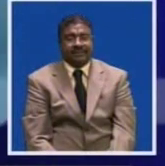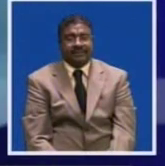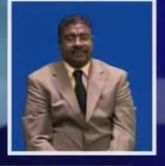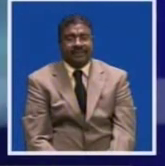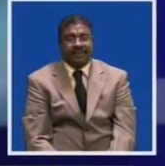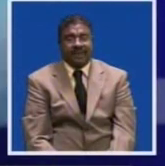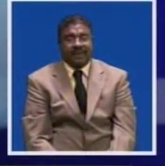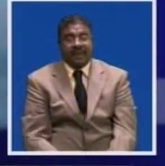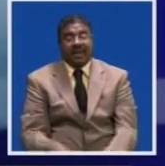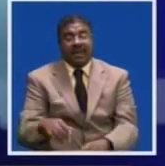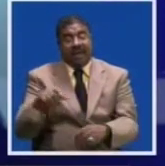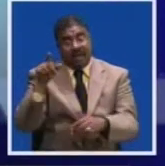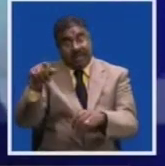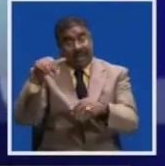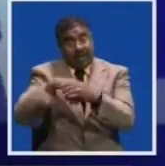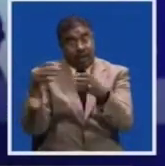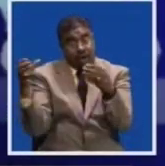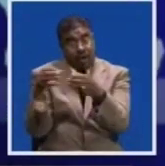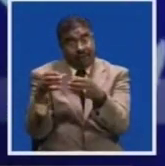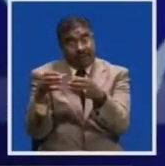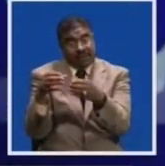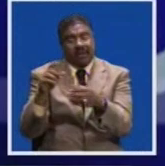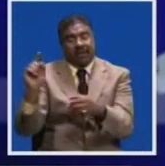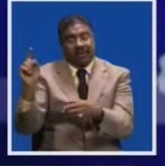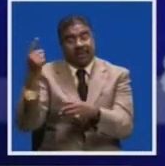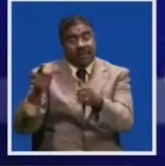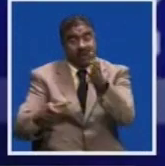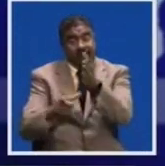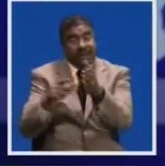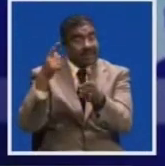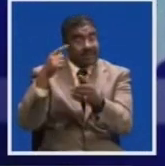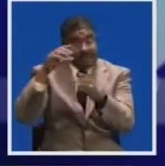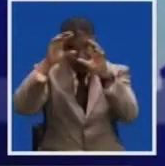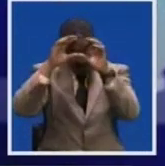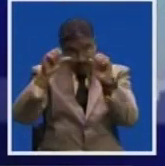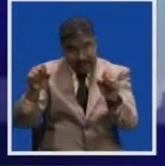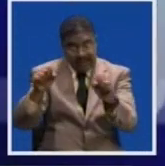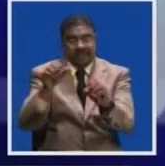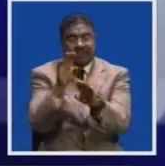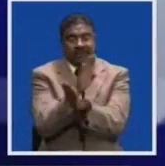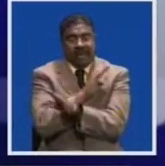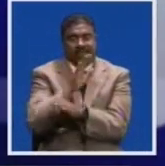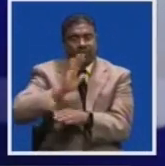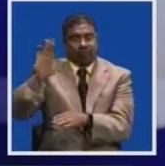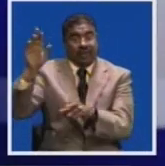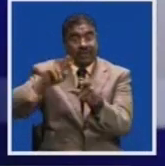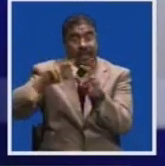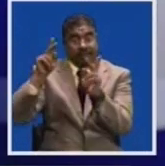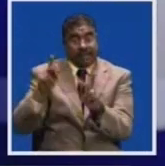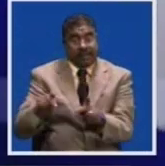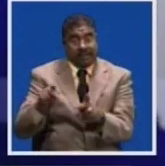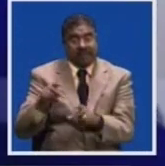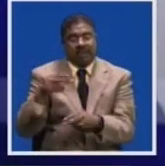And speaking on the sidelines of the conference, first Vice President of the CPA Zambia branch, Evans Chibanda, said